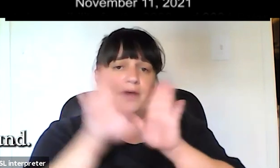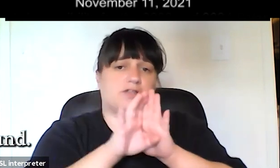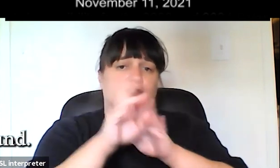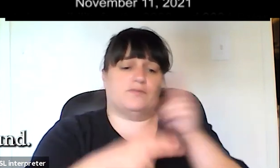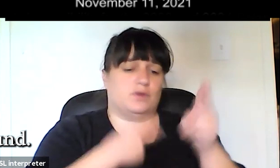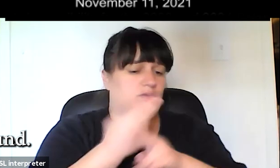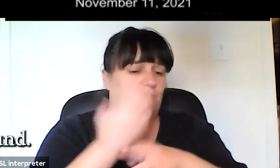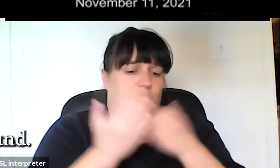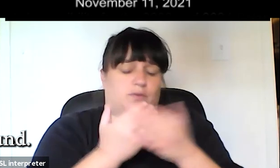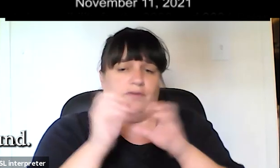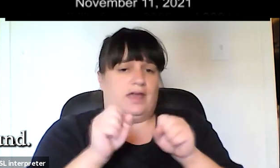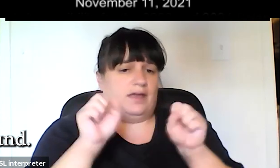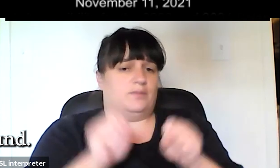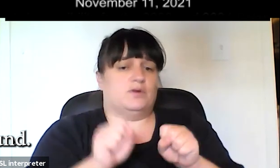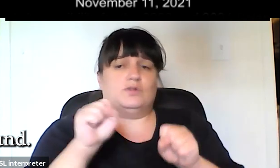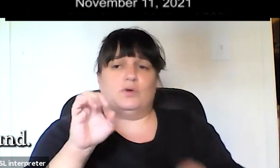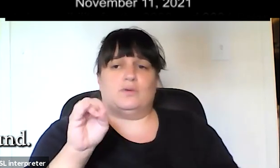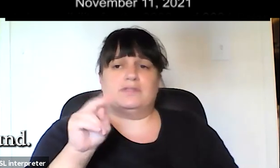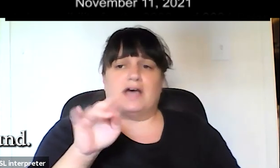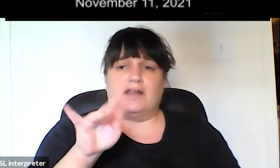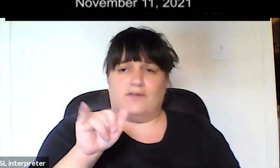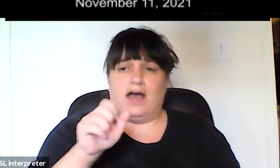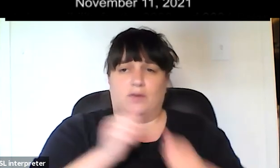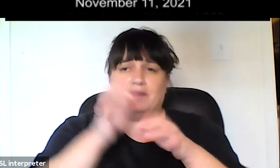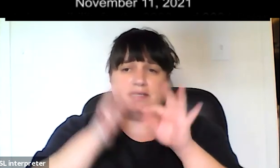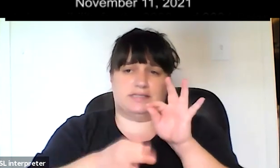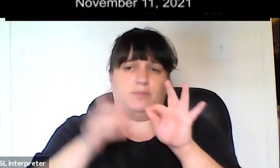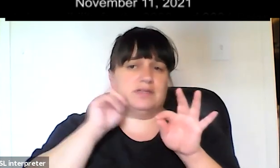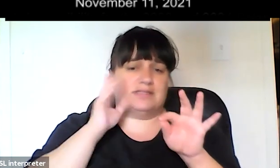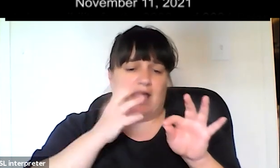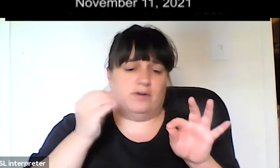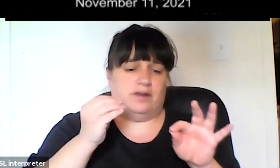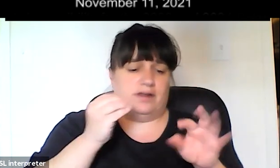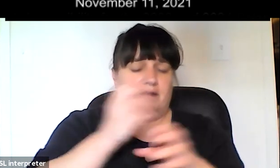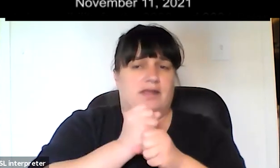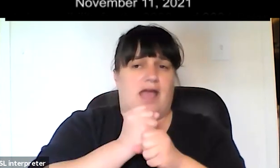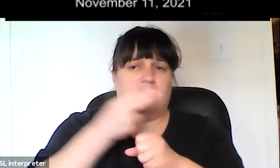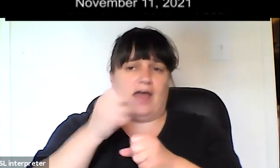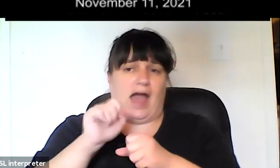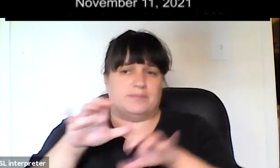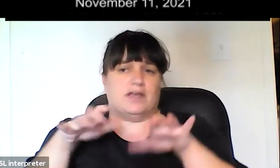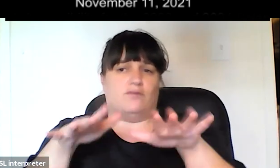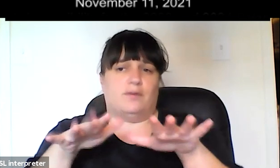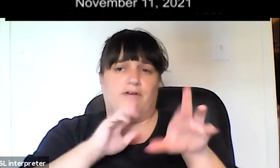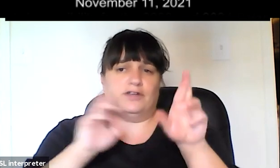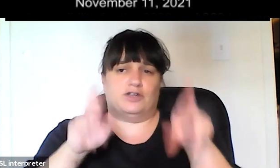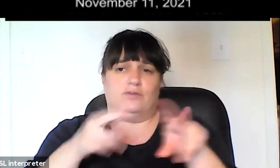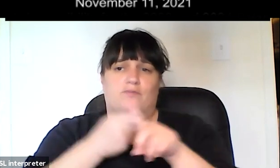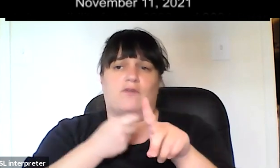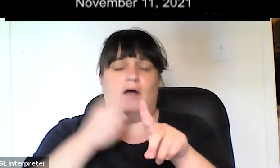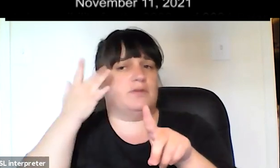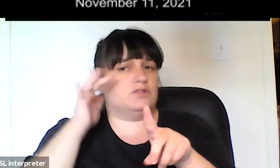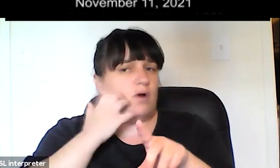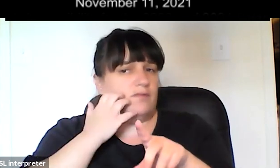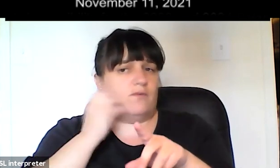whatever else and be able to sonify them with a very simple sound, and then also get the haptic or vibrational response from your